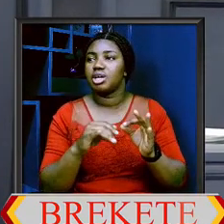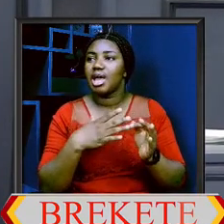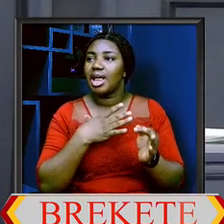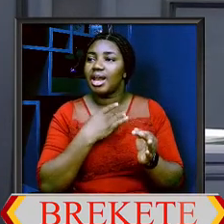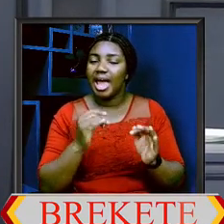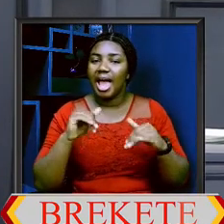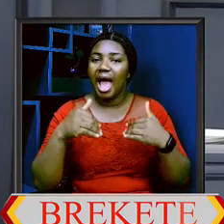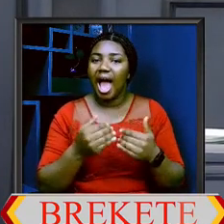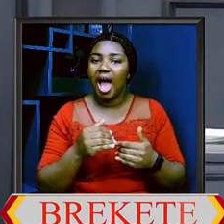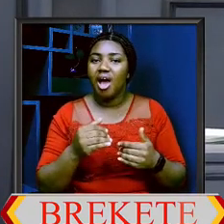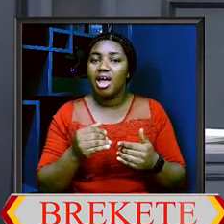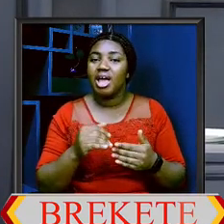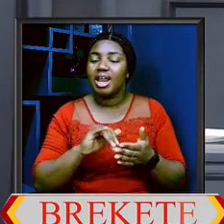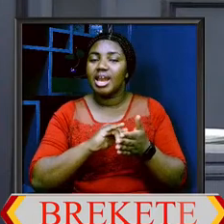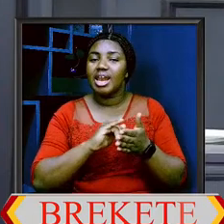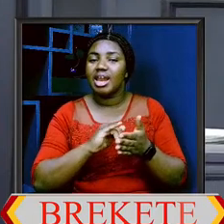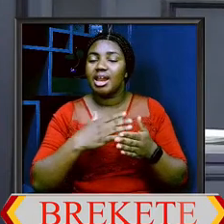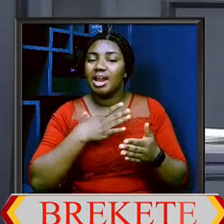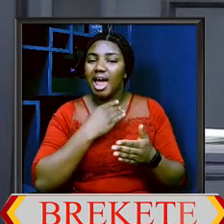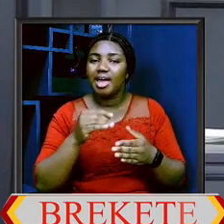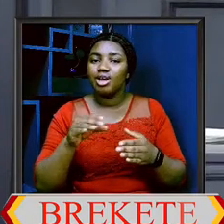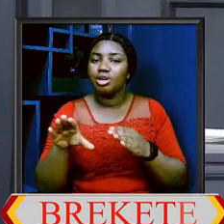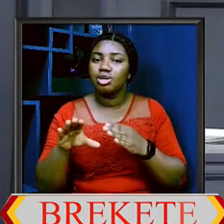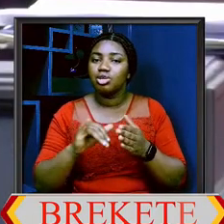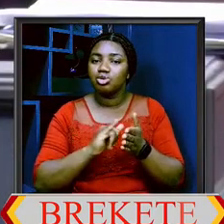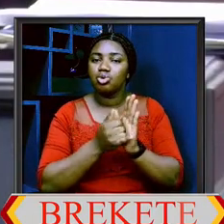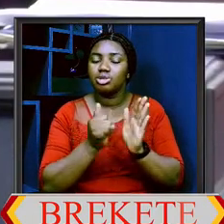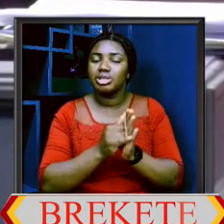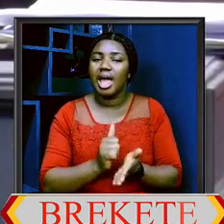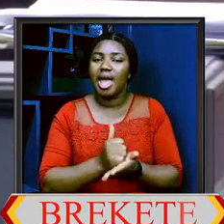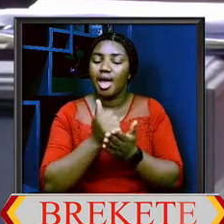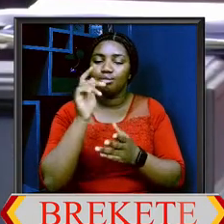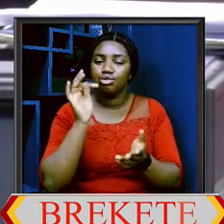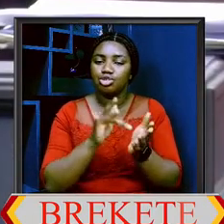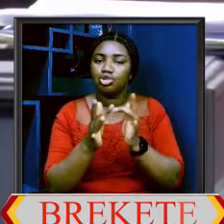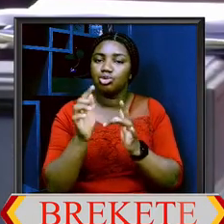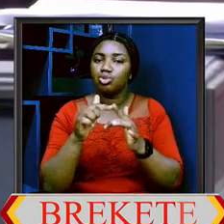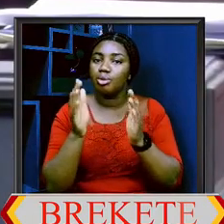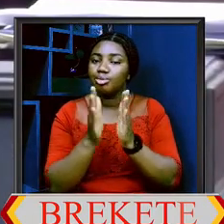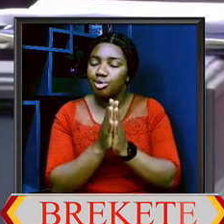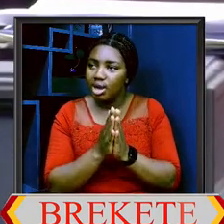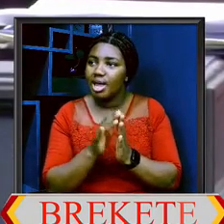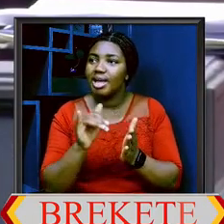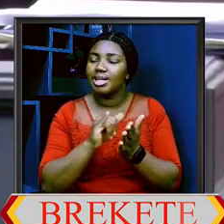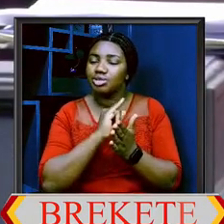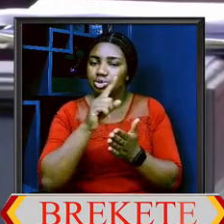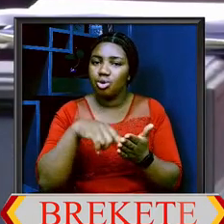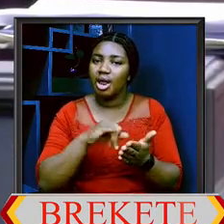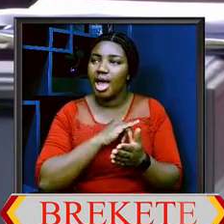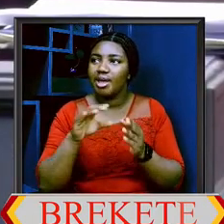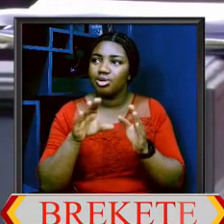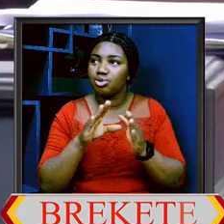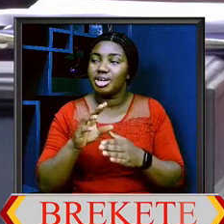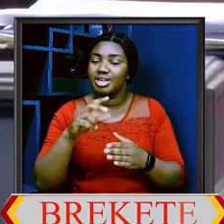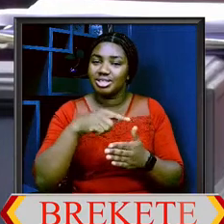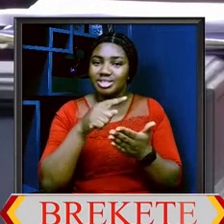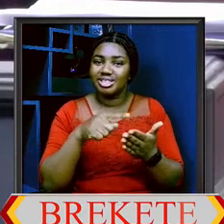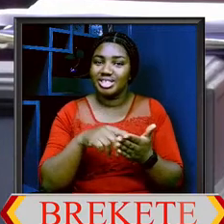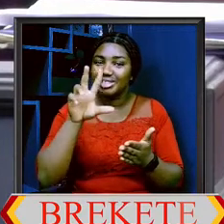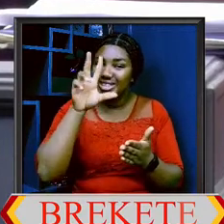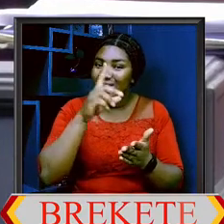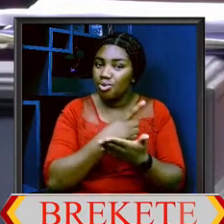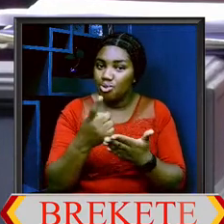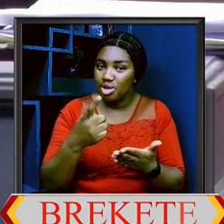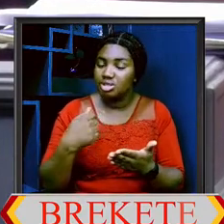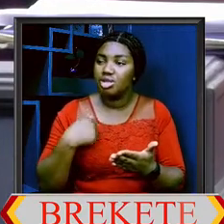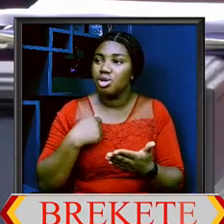was preaching helping Jesus to pray that is how I used to do what my since this three weeks where I I come here this what I